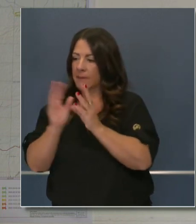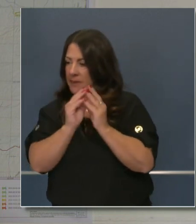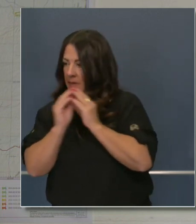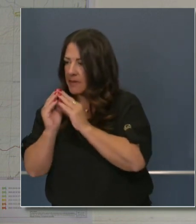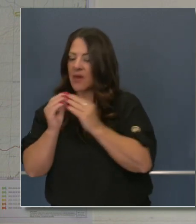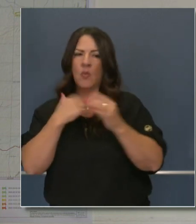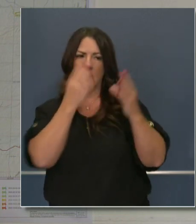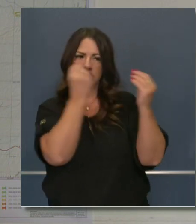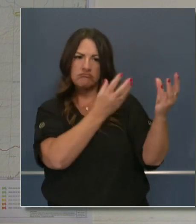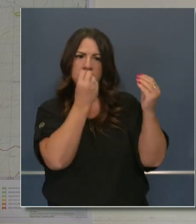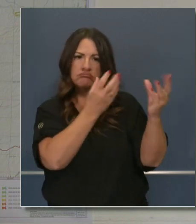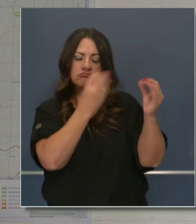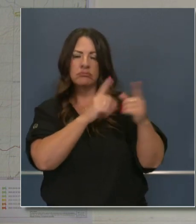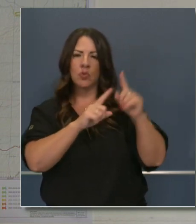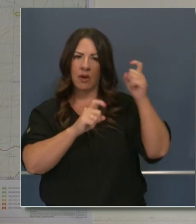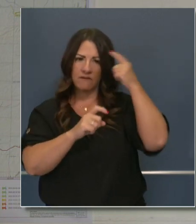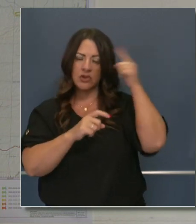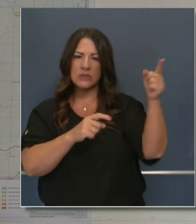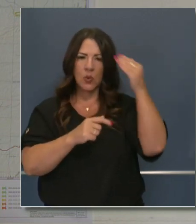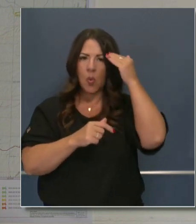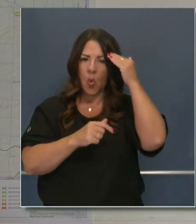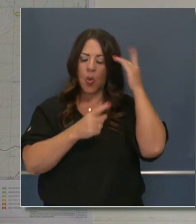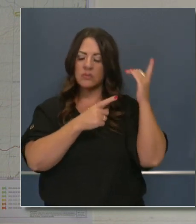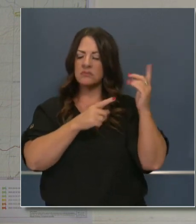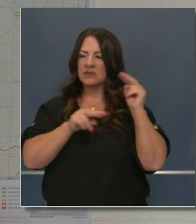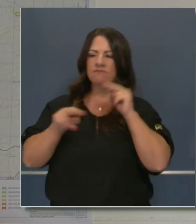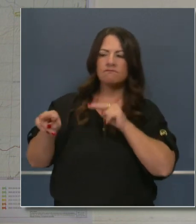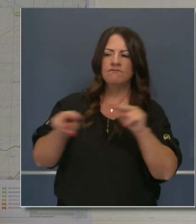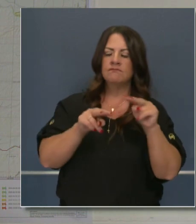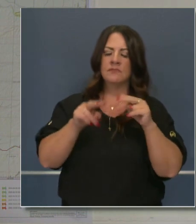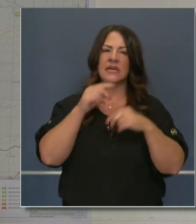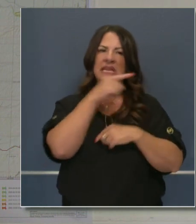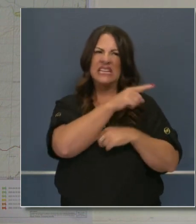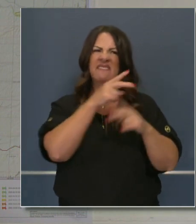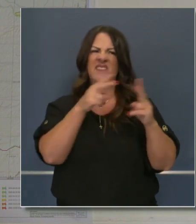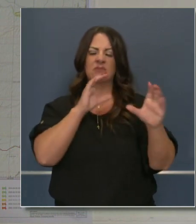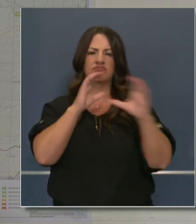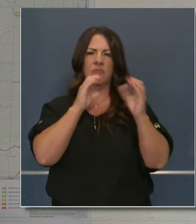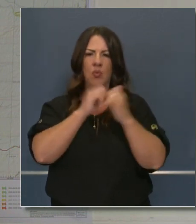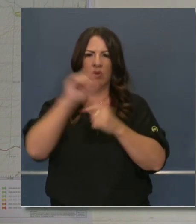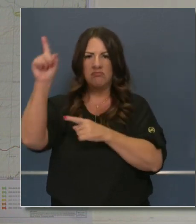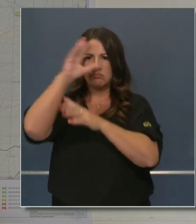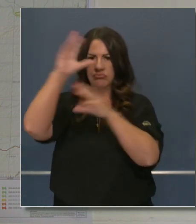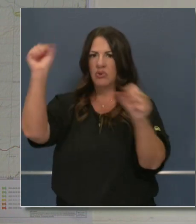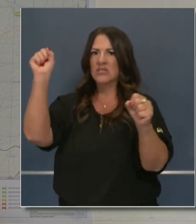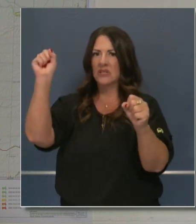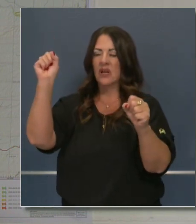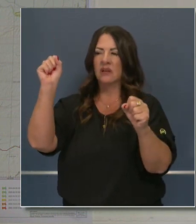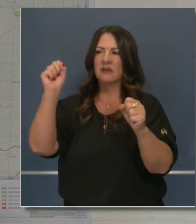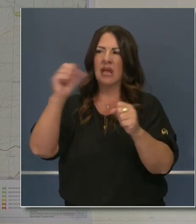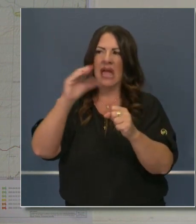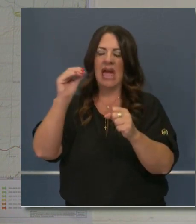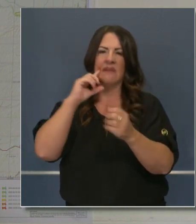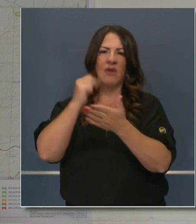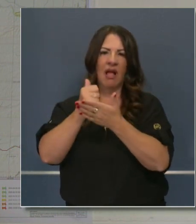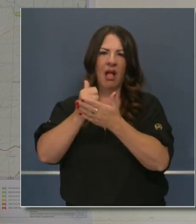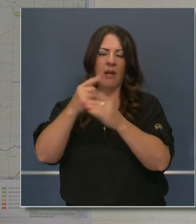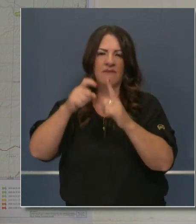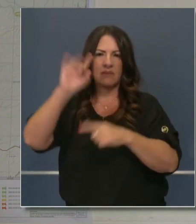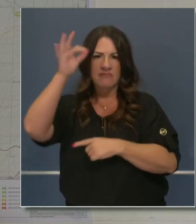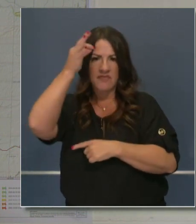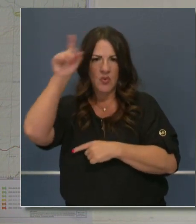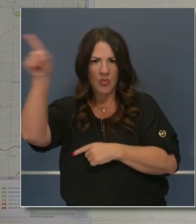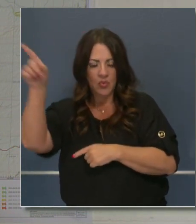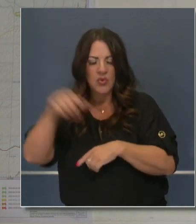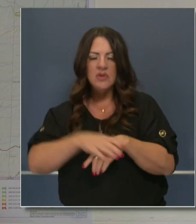and he has been in close coordination with the White House and with the president on the fires